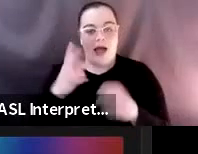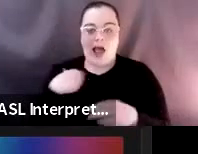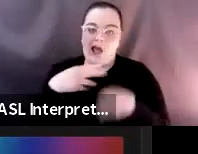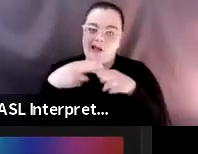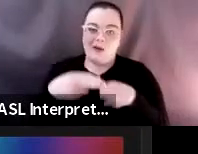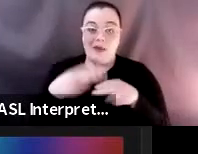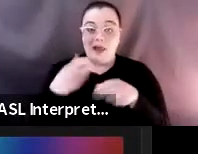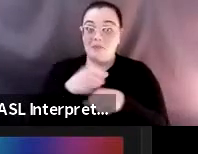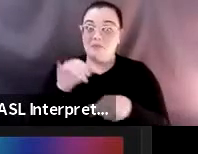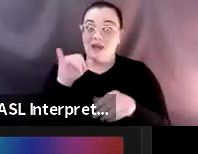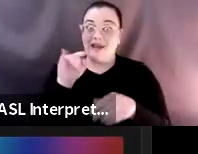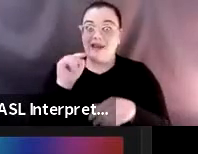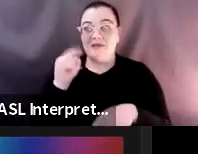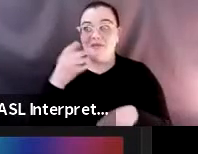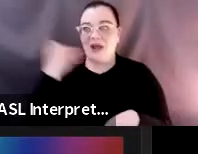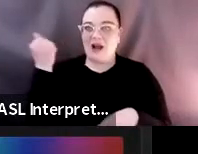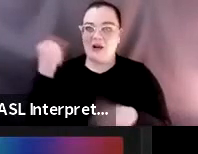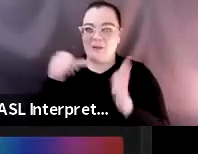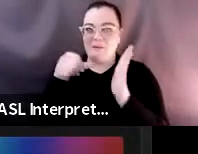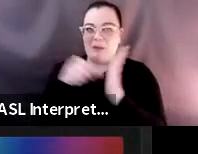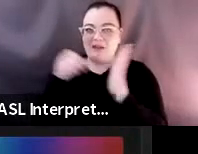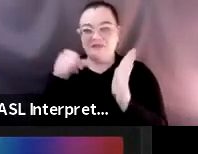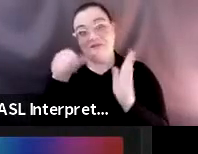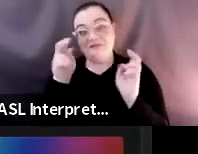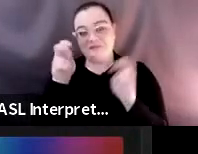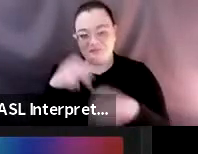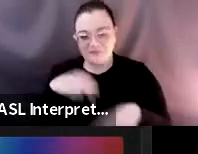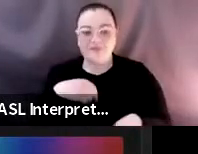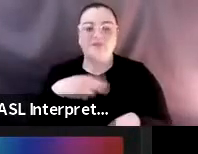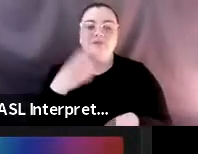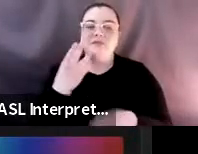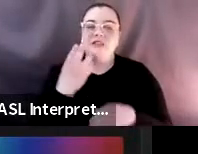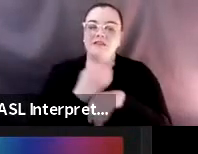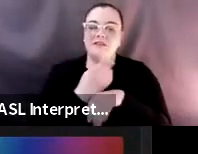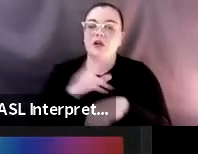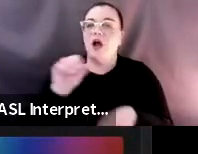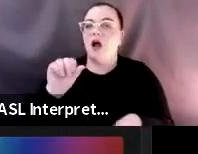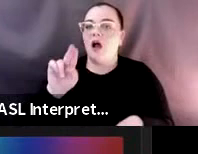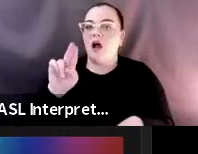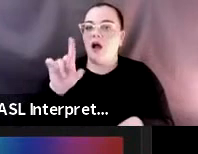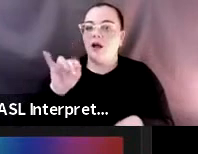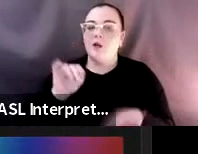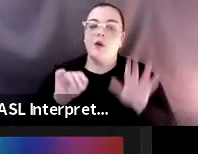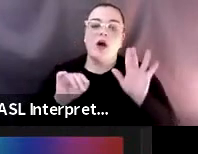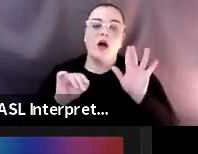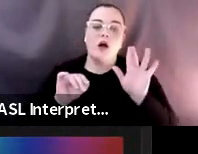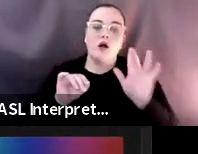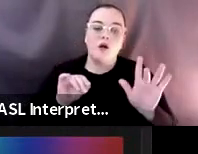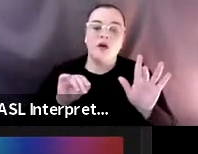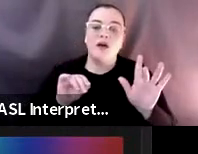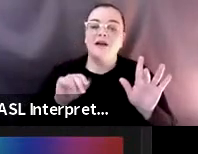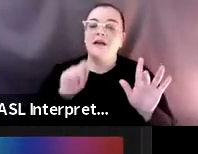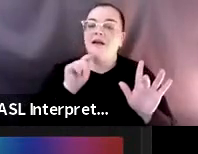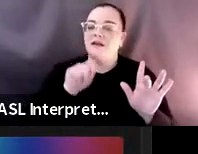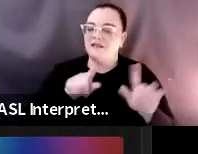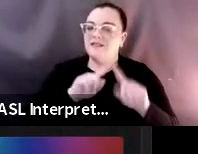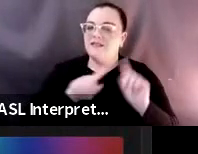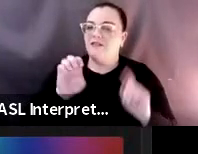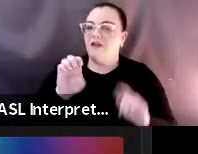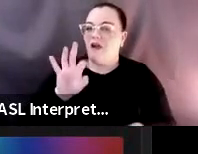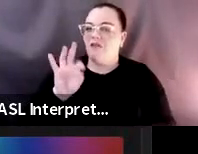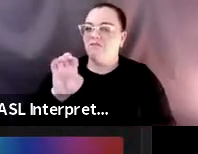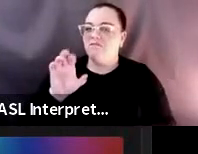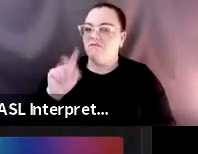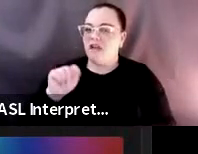audio effects here, so this is the transitions, this is the audio pane, and there's video and audio effects. This is an audio effect that is